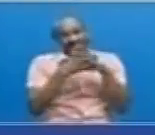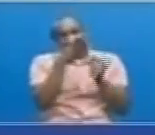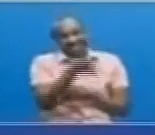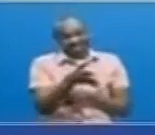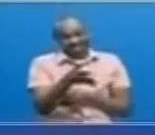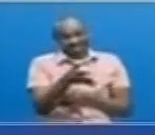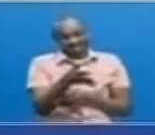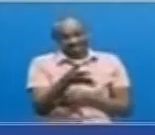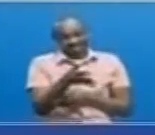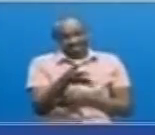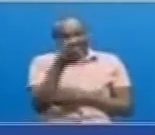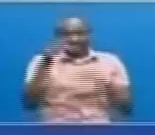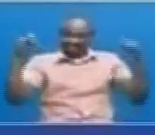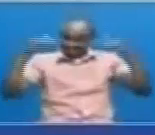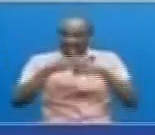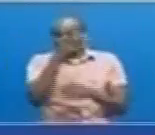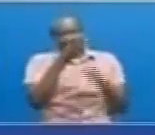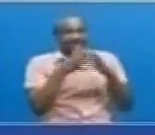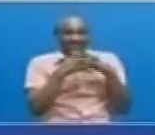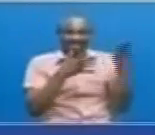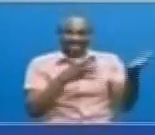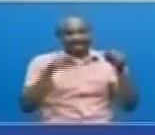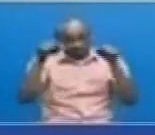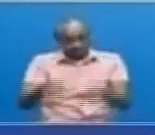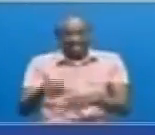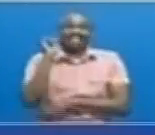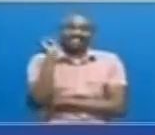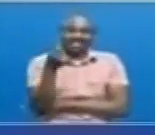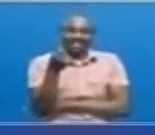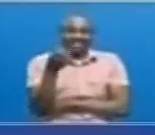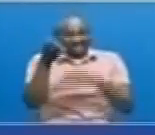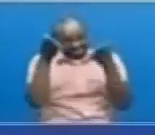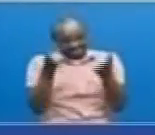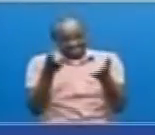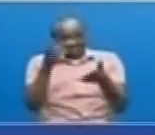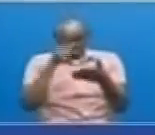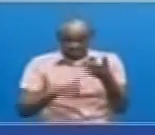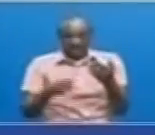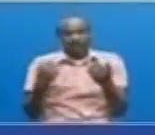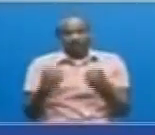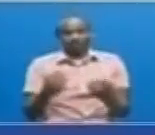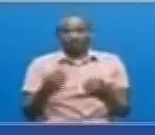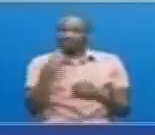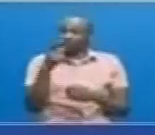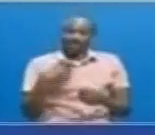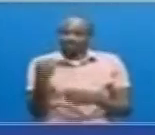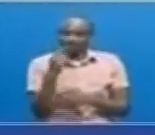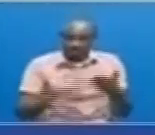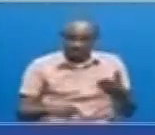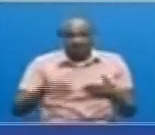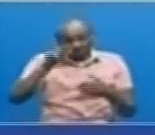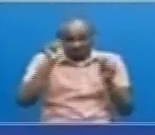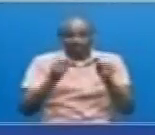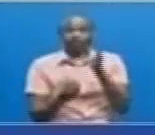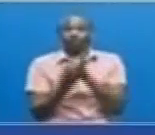Global Entrepreneur Summit, and today I'm in Kenya, and this is what I used to tell my children, that you could